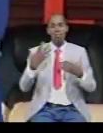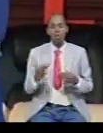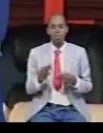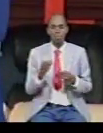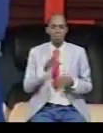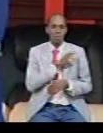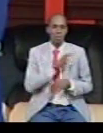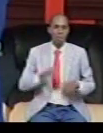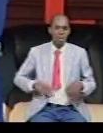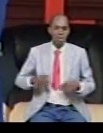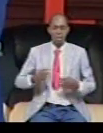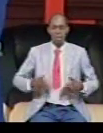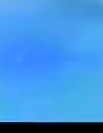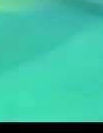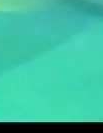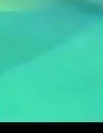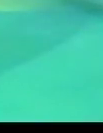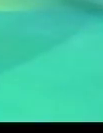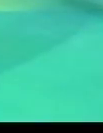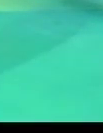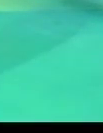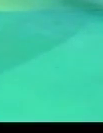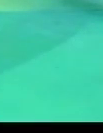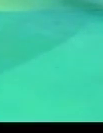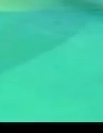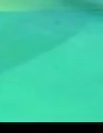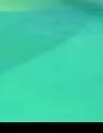that conquers their opposition.